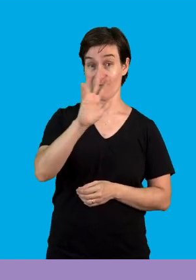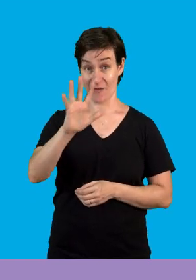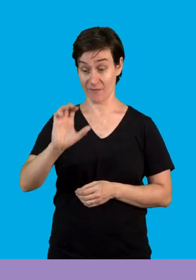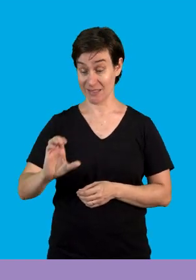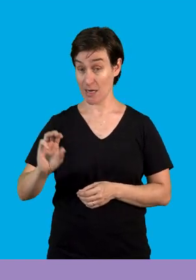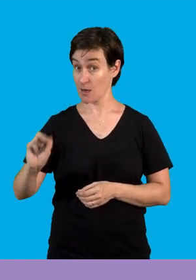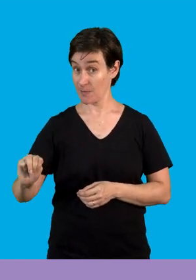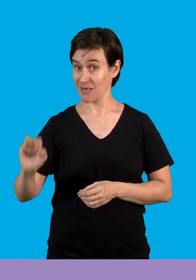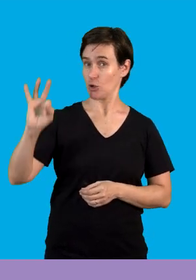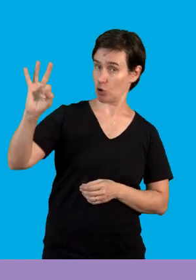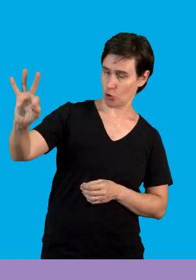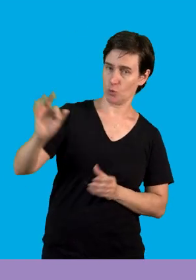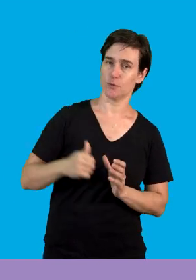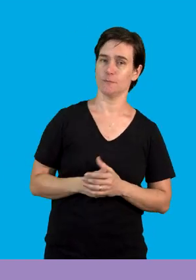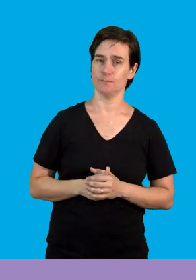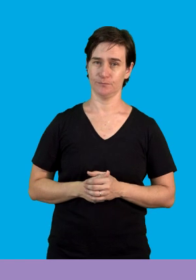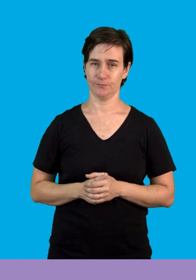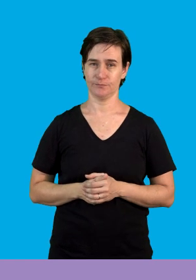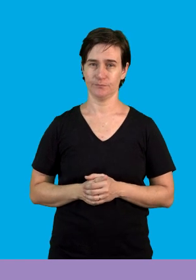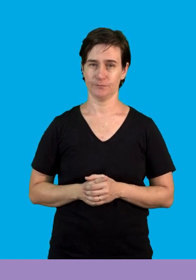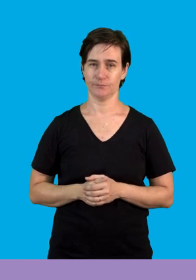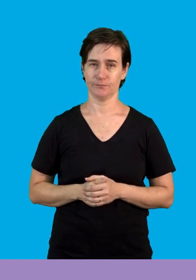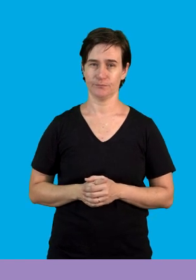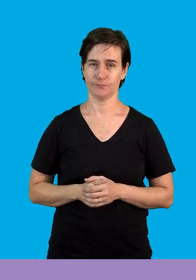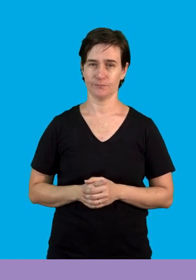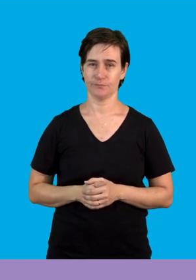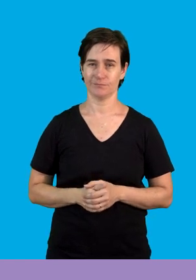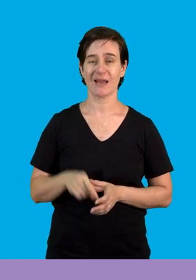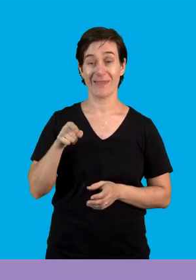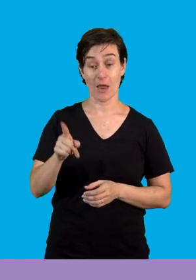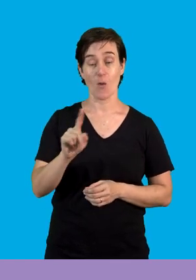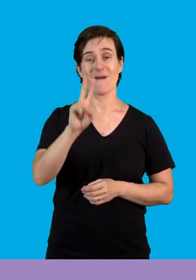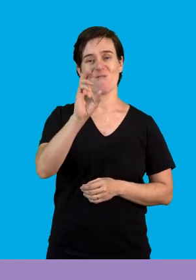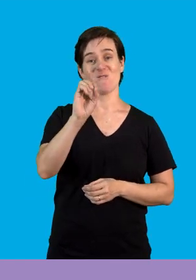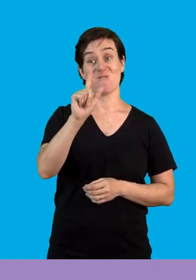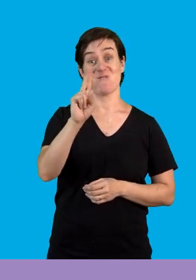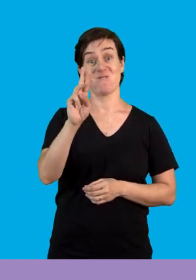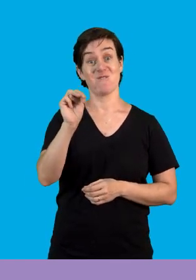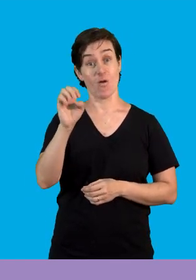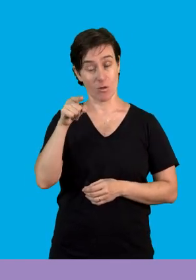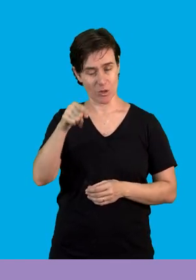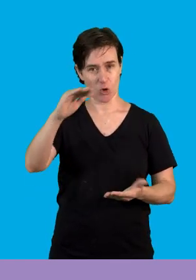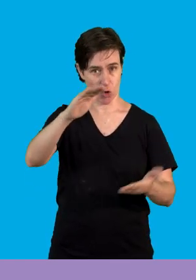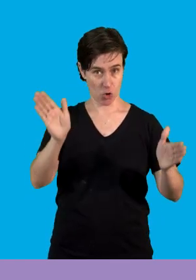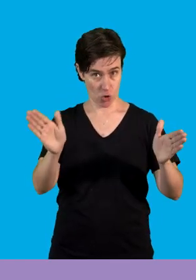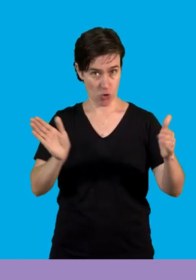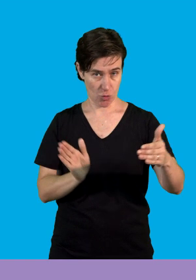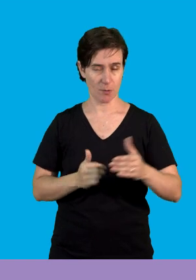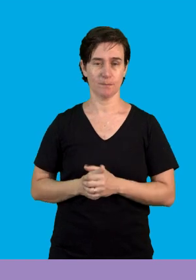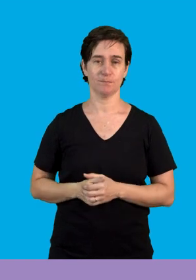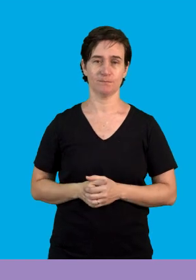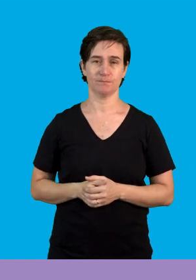125 centimeters cubed. And that is the volume of this cube.